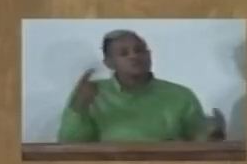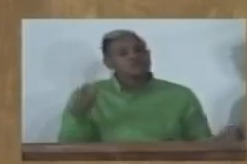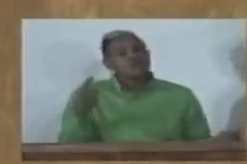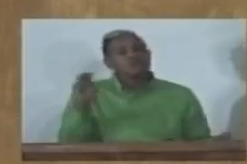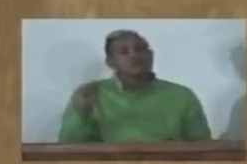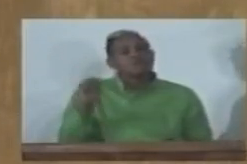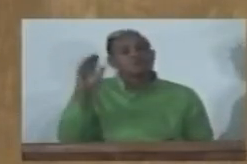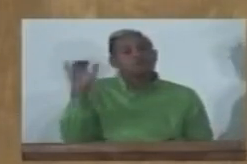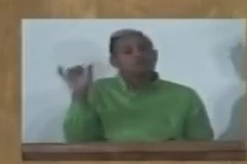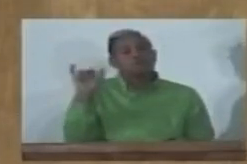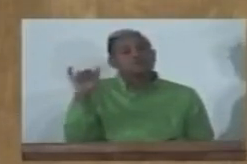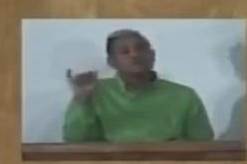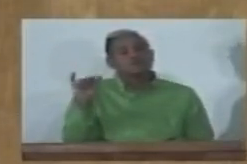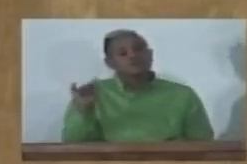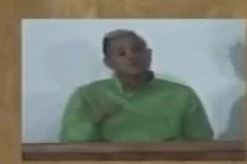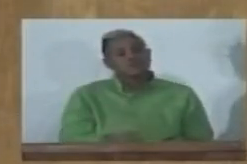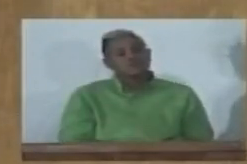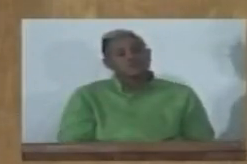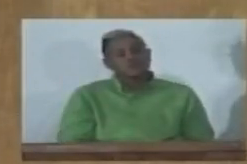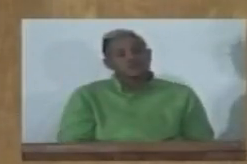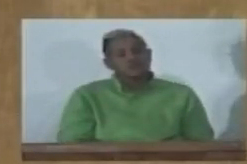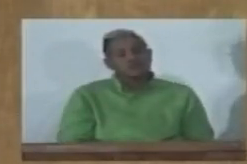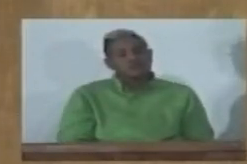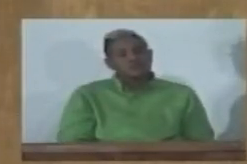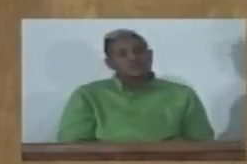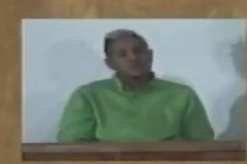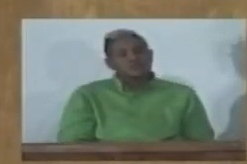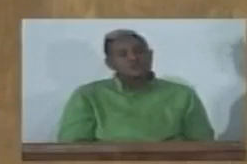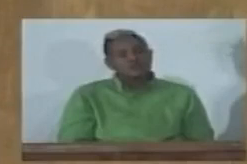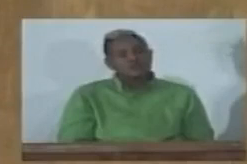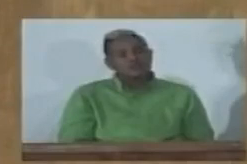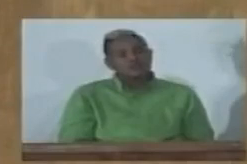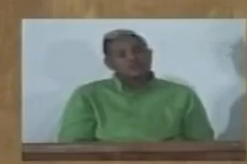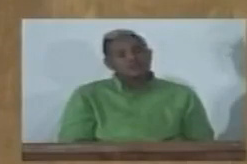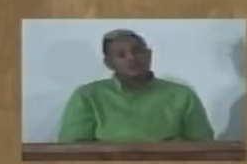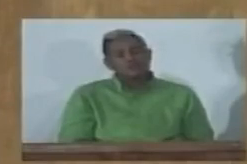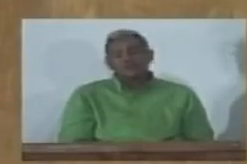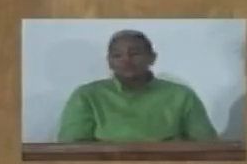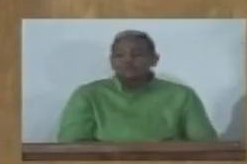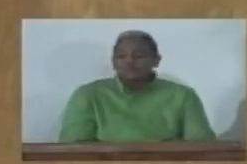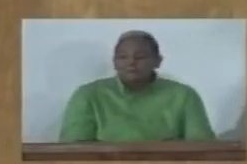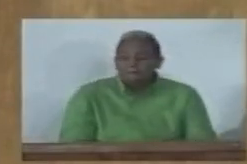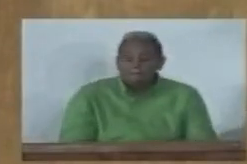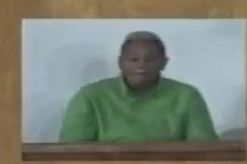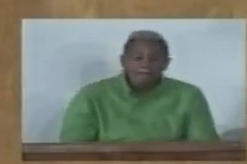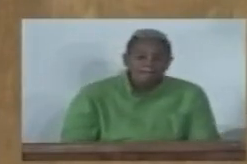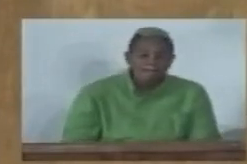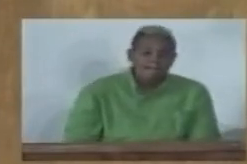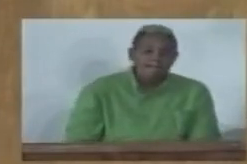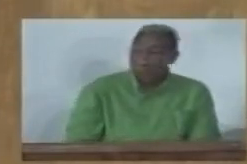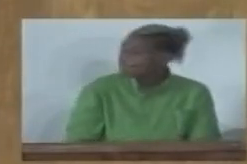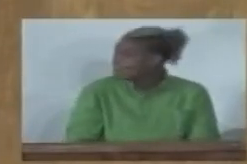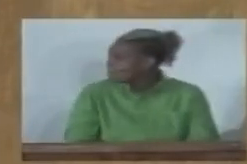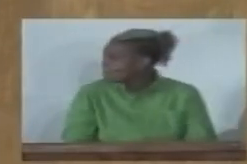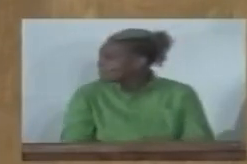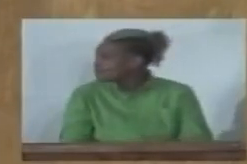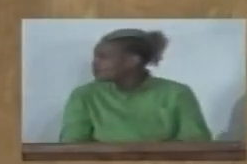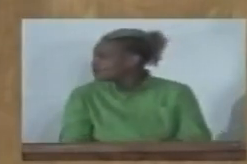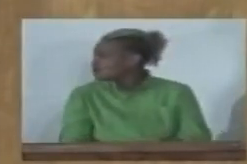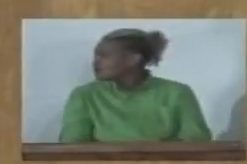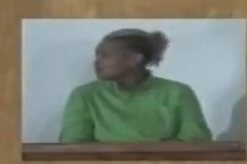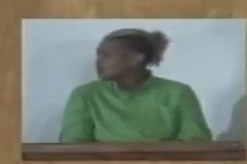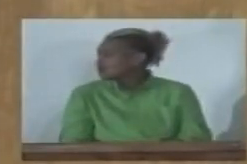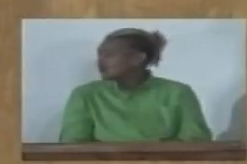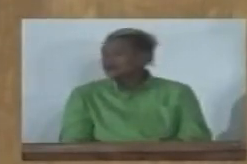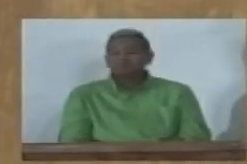You so criticize Montego Bay. You so criticize Montego Bay. You know, hugging up the model. You know, hugging